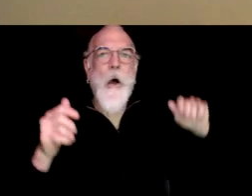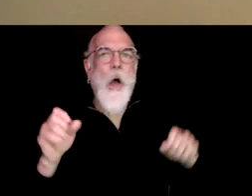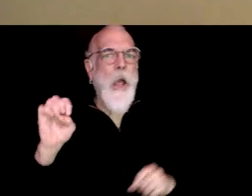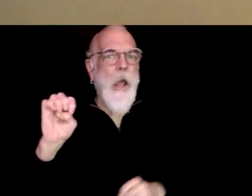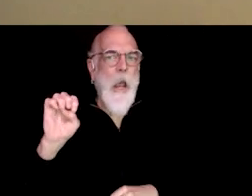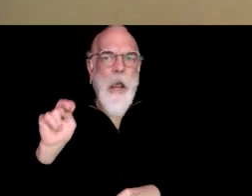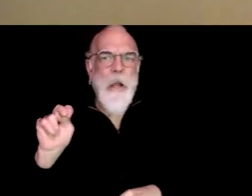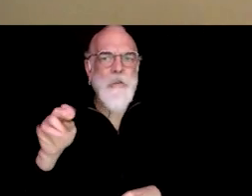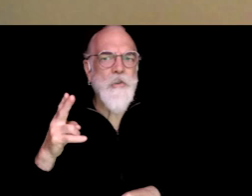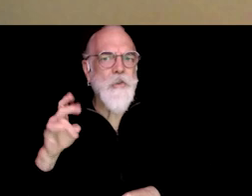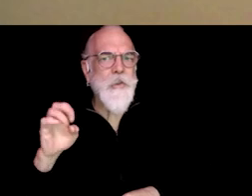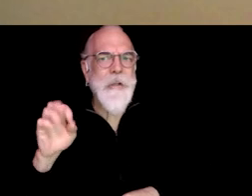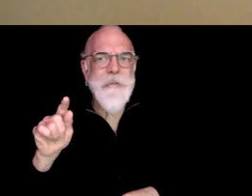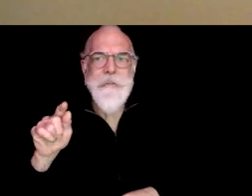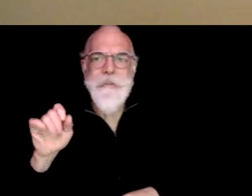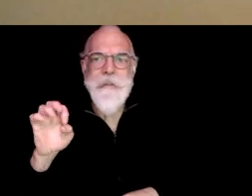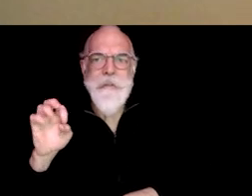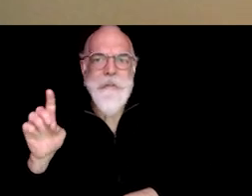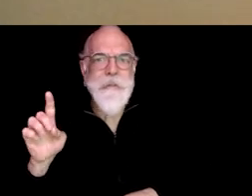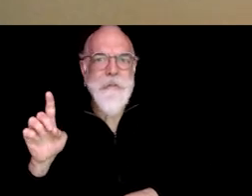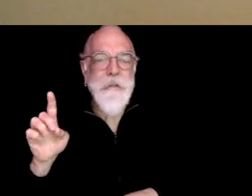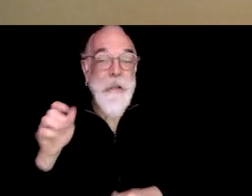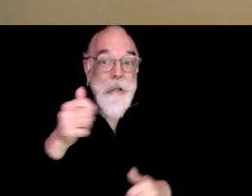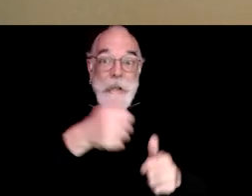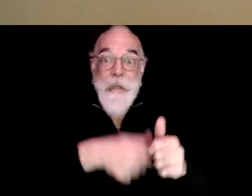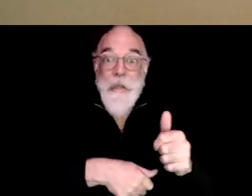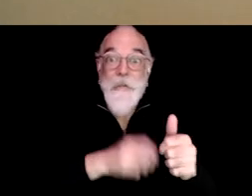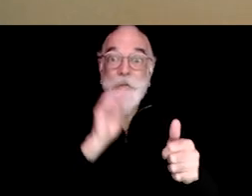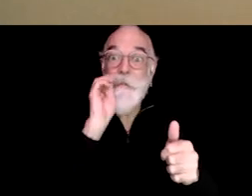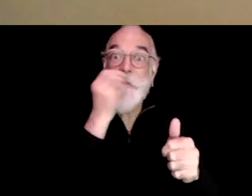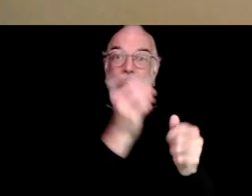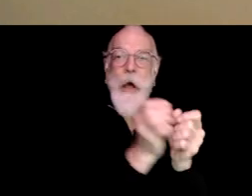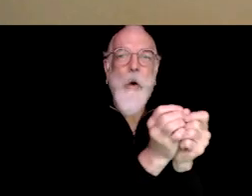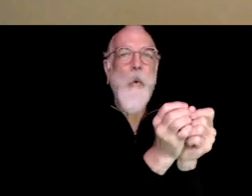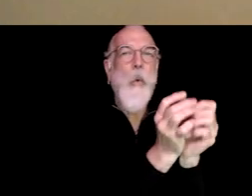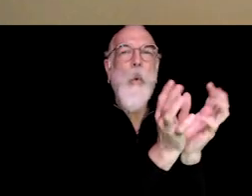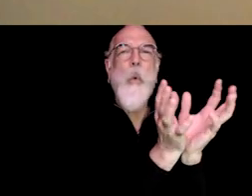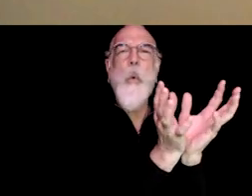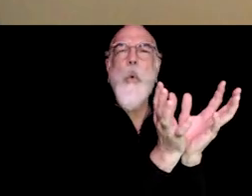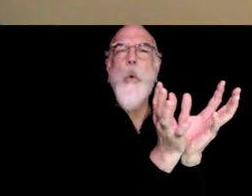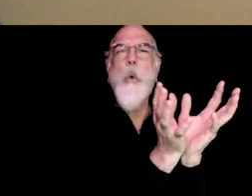From each enchanted flower, wilderness world.